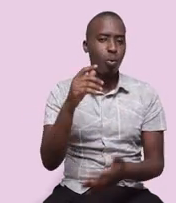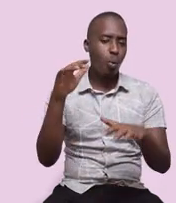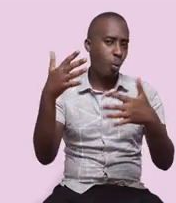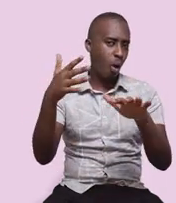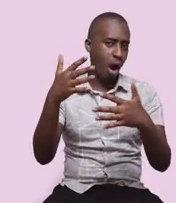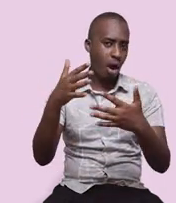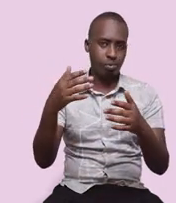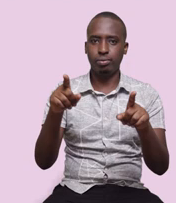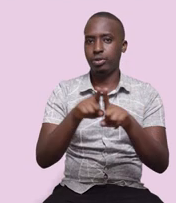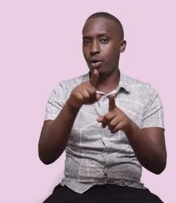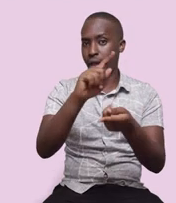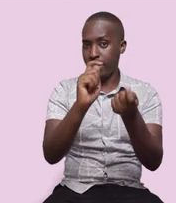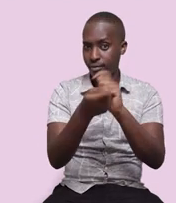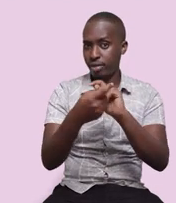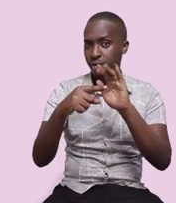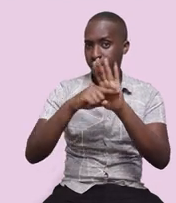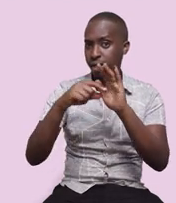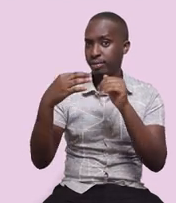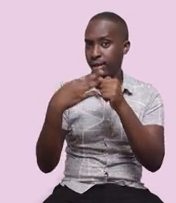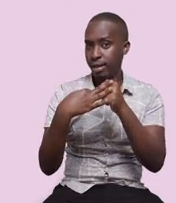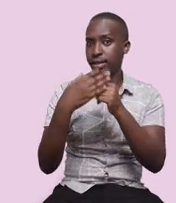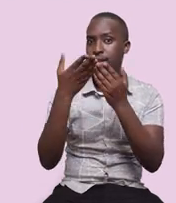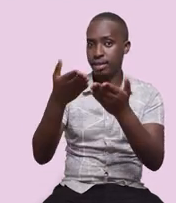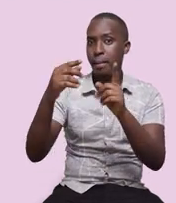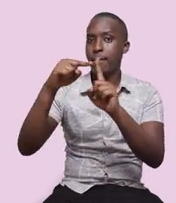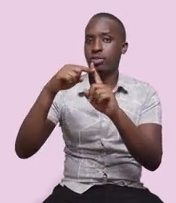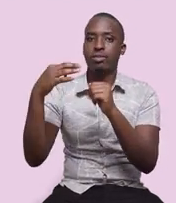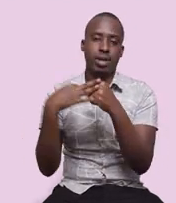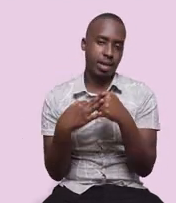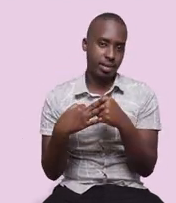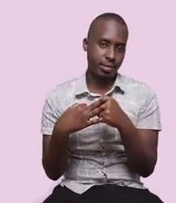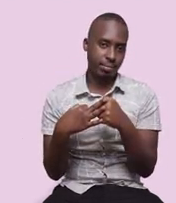Wow! The inverse of negative 8 is positive 8.